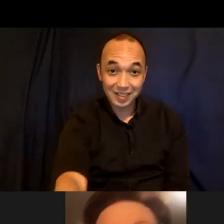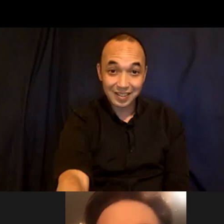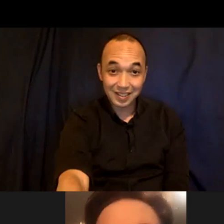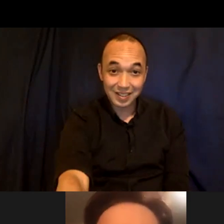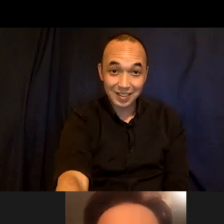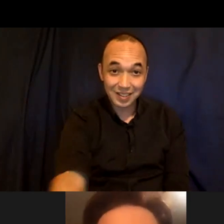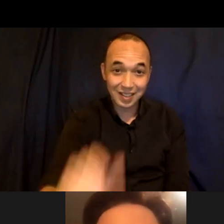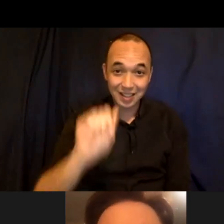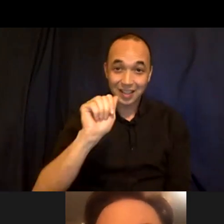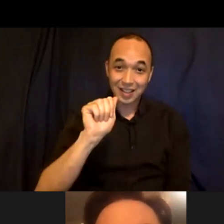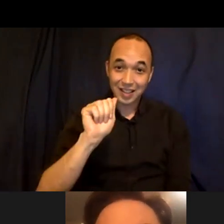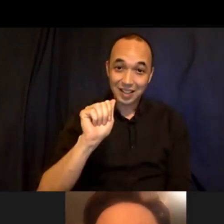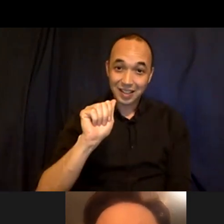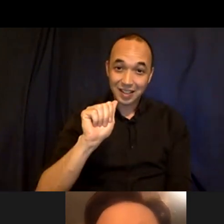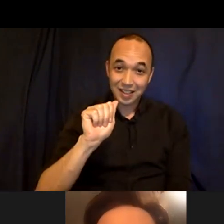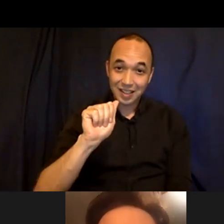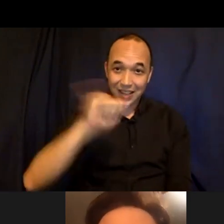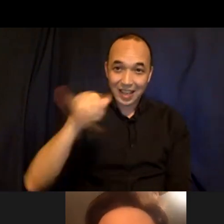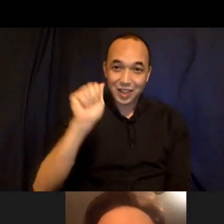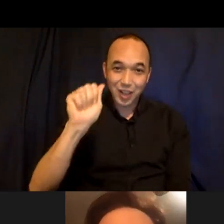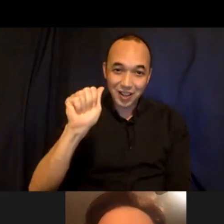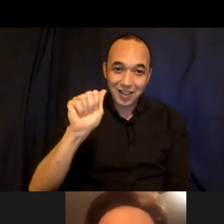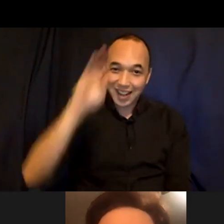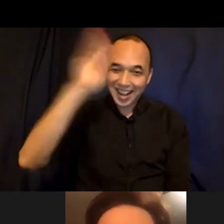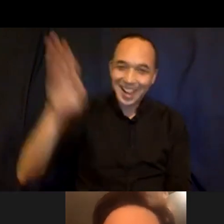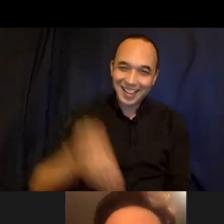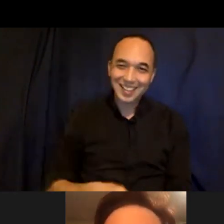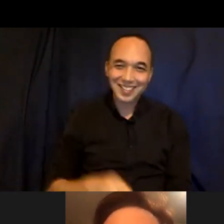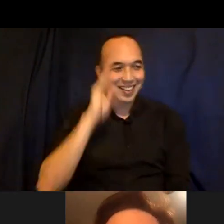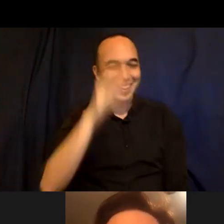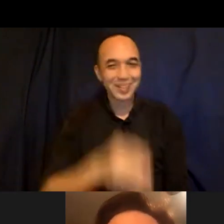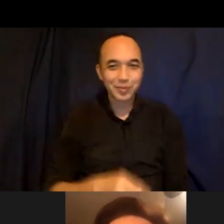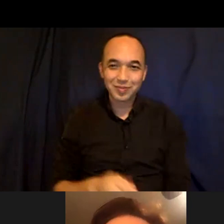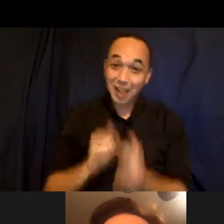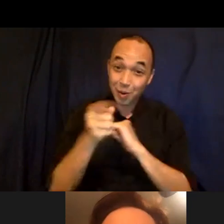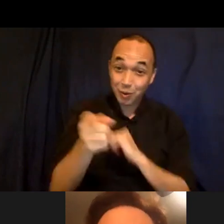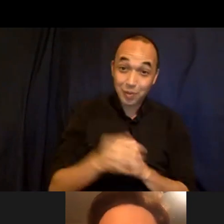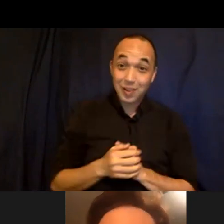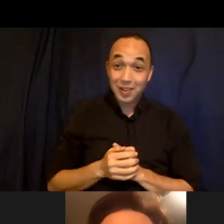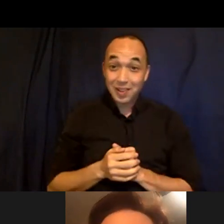Asia's here. Hey, Asia. Hi. How you doing?